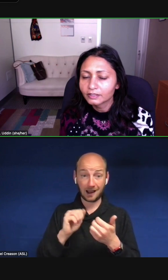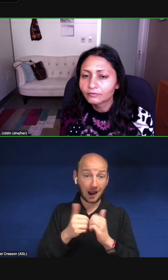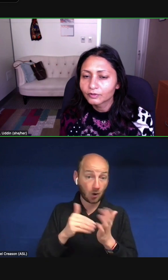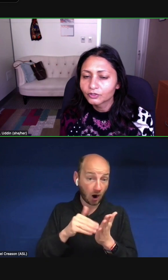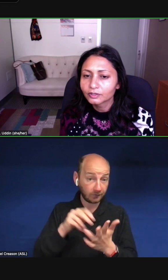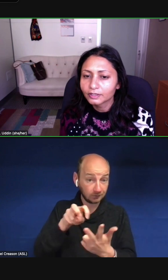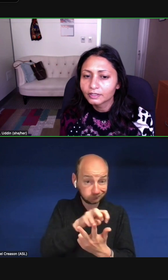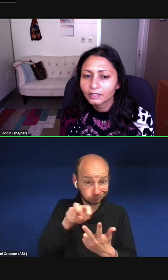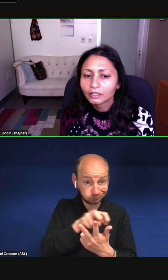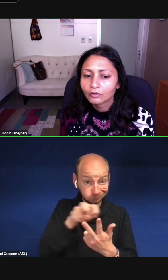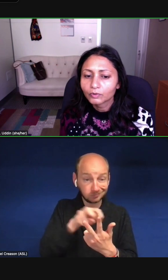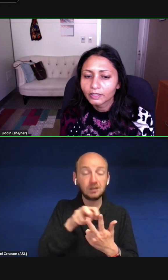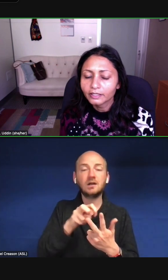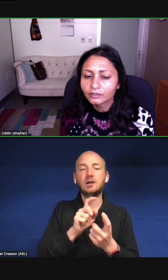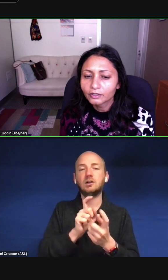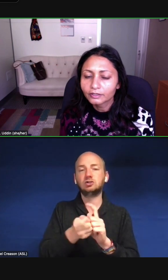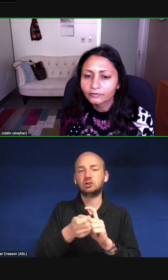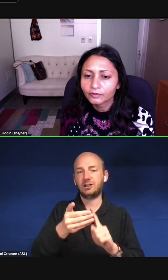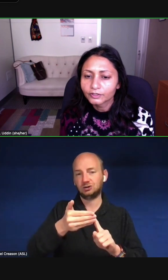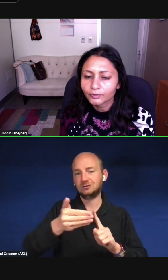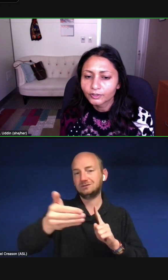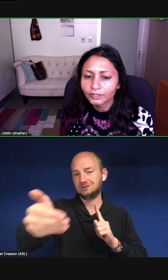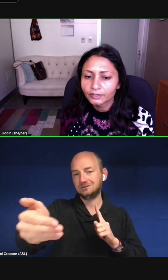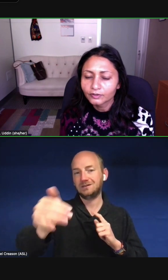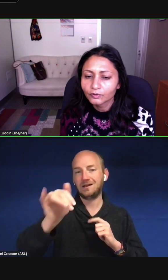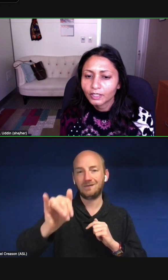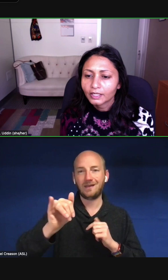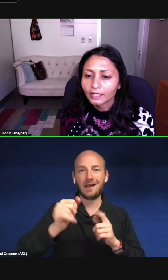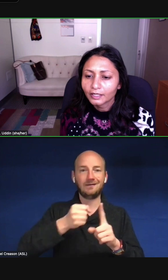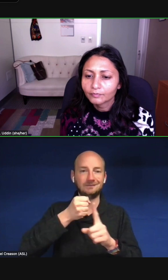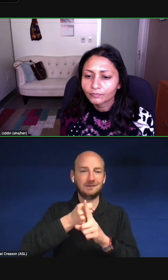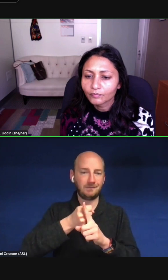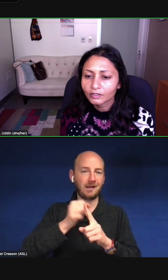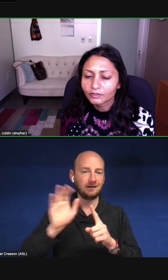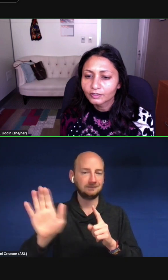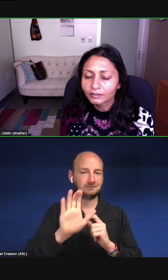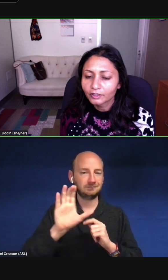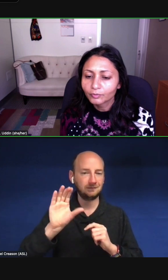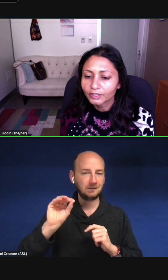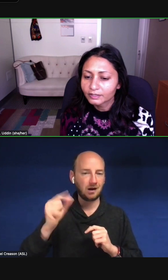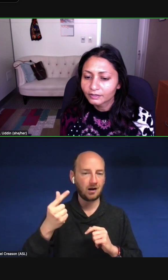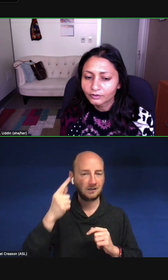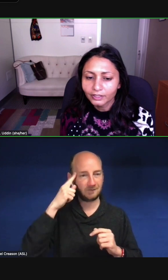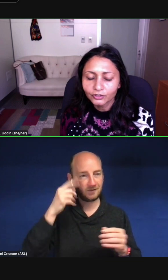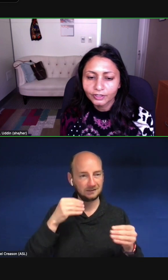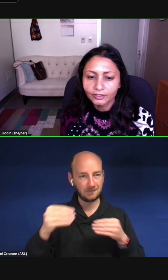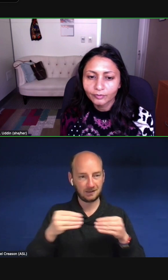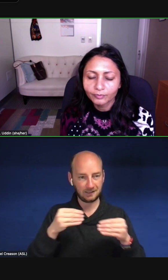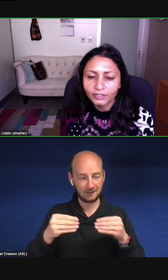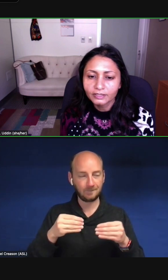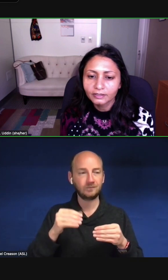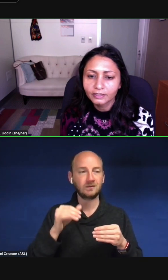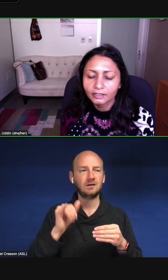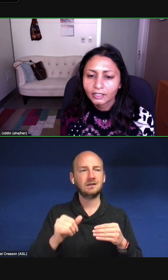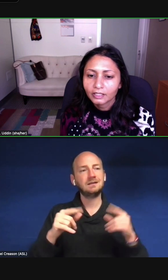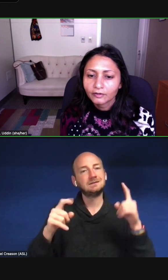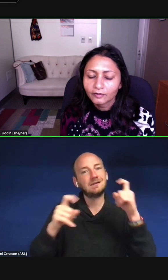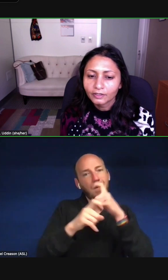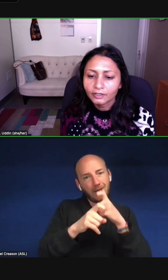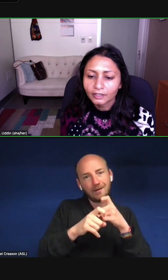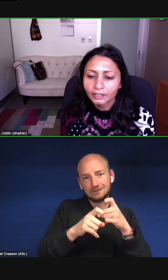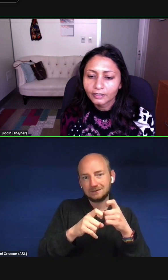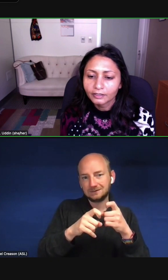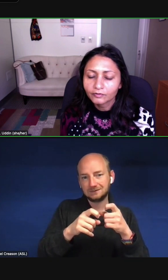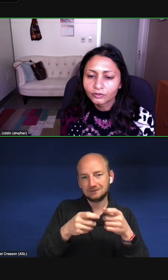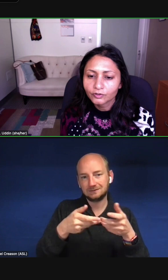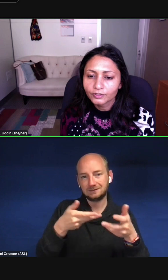ways that differentially relate to cognitive flexibility. So this is a complex interaction here, but basically